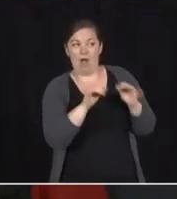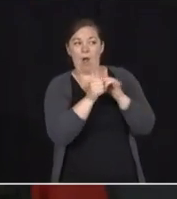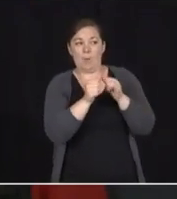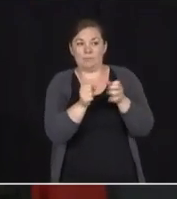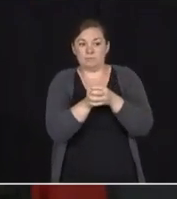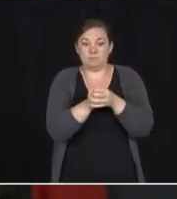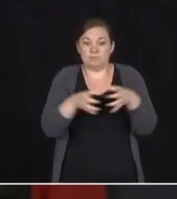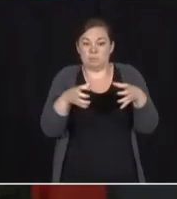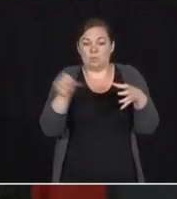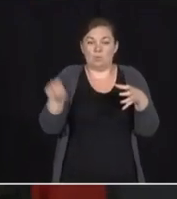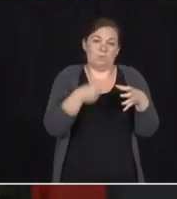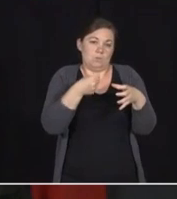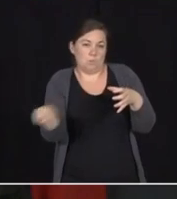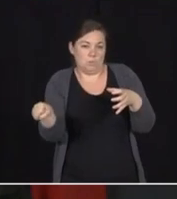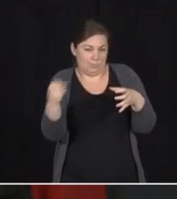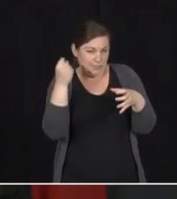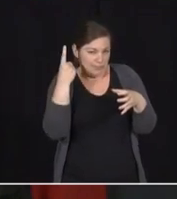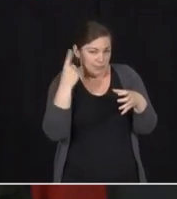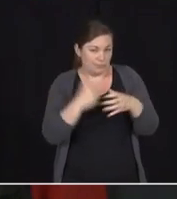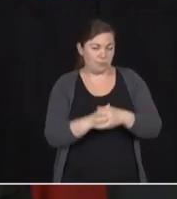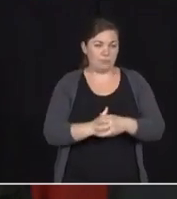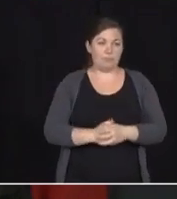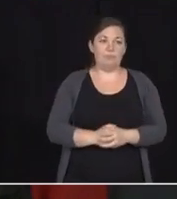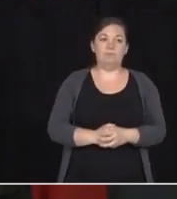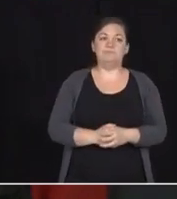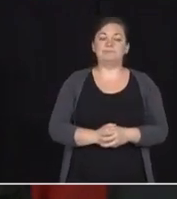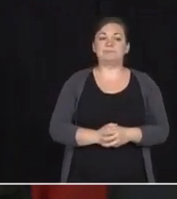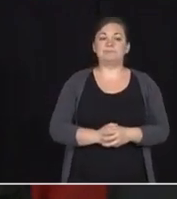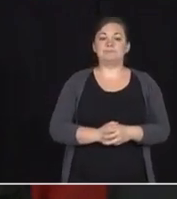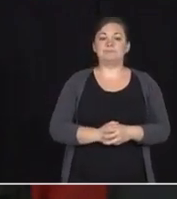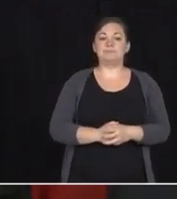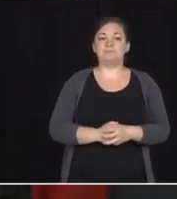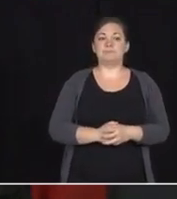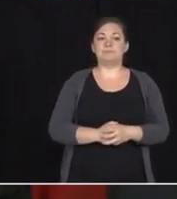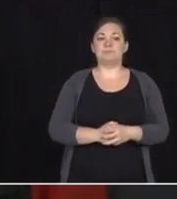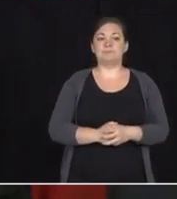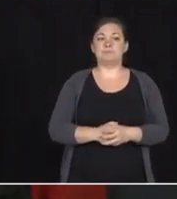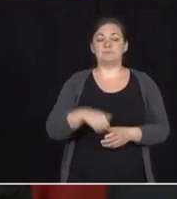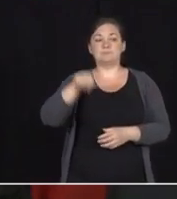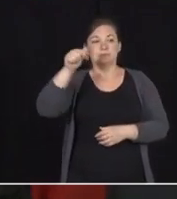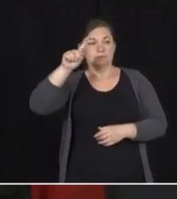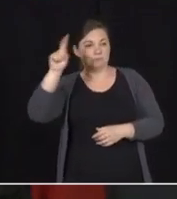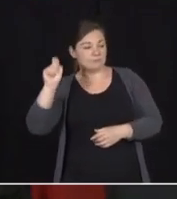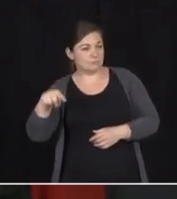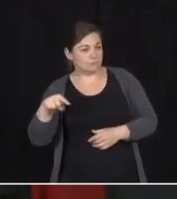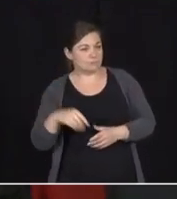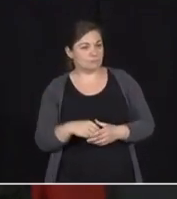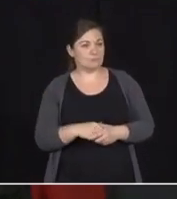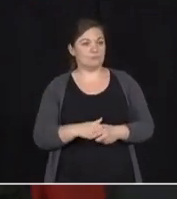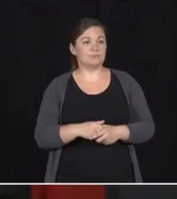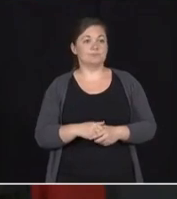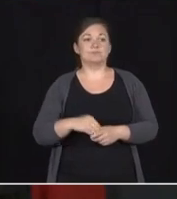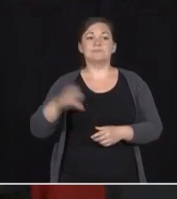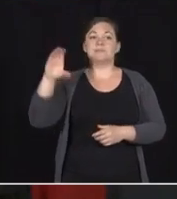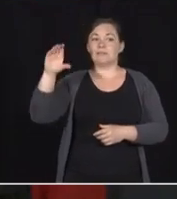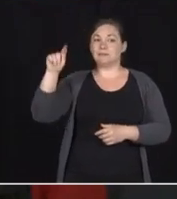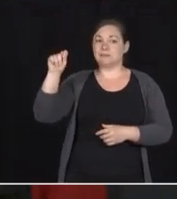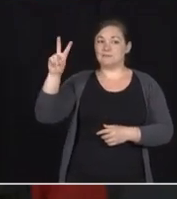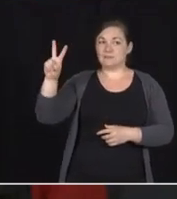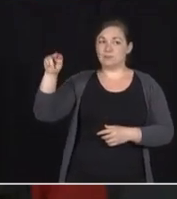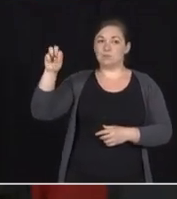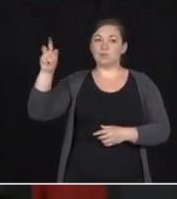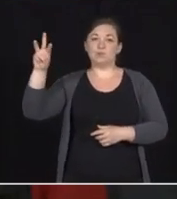factor. Next question. Next question comes from Colin DeMello from CTV News. Please go